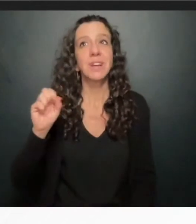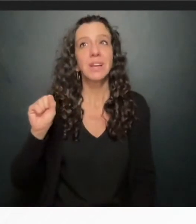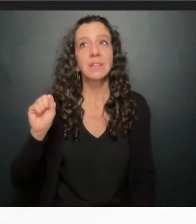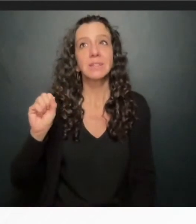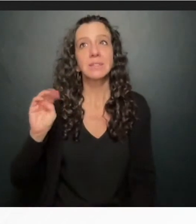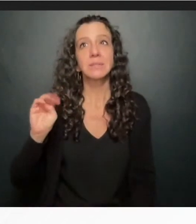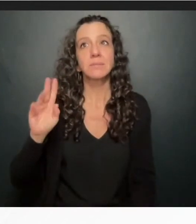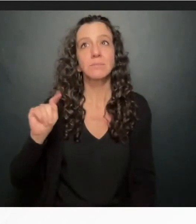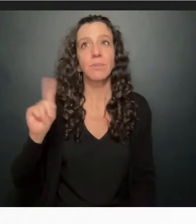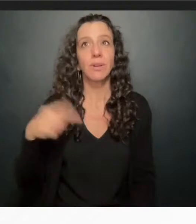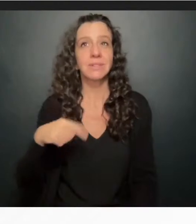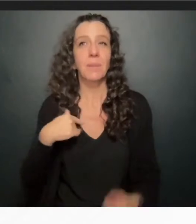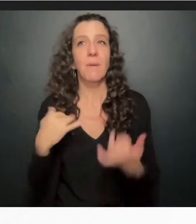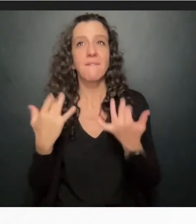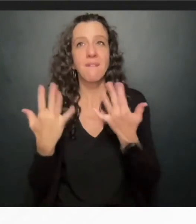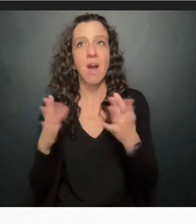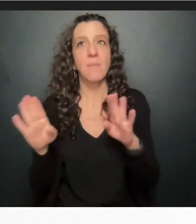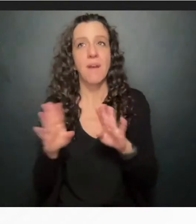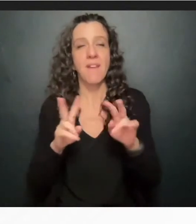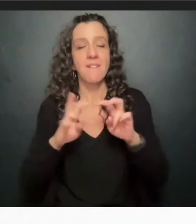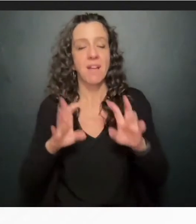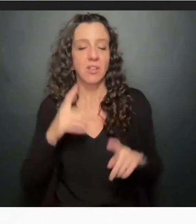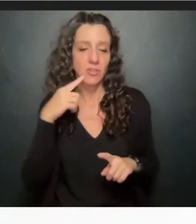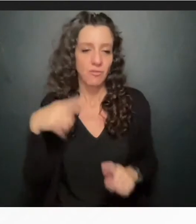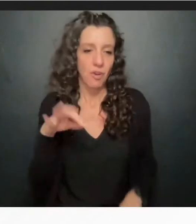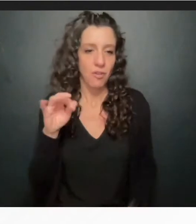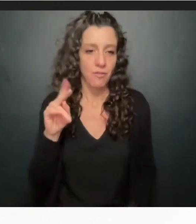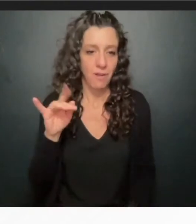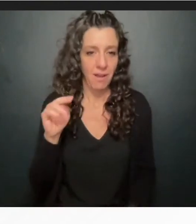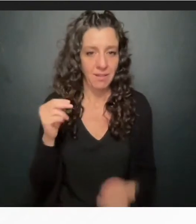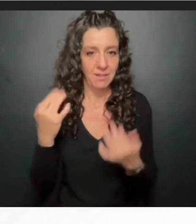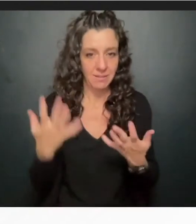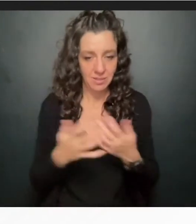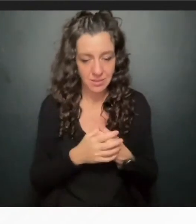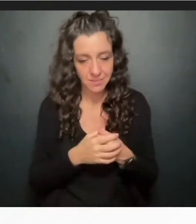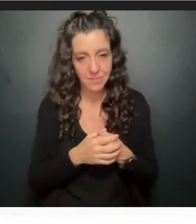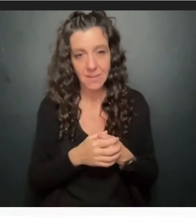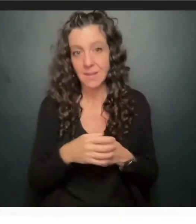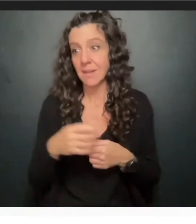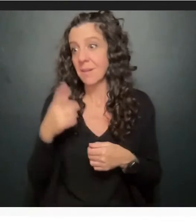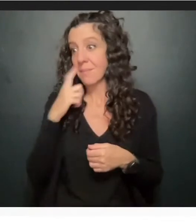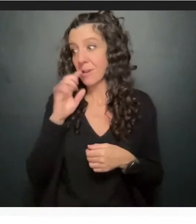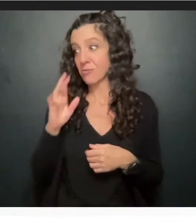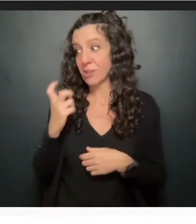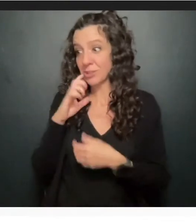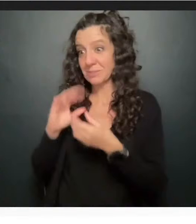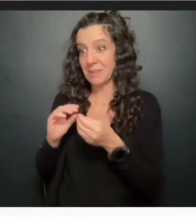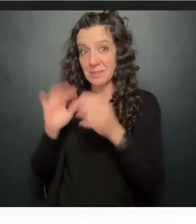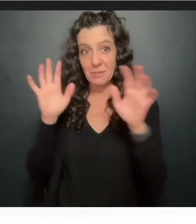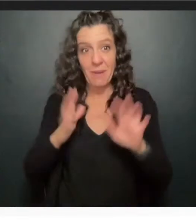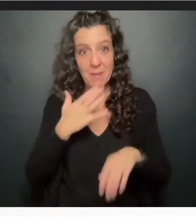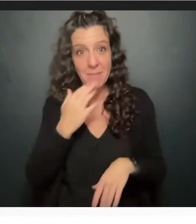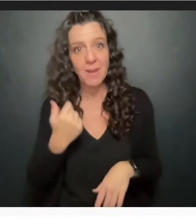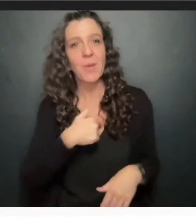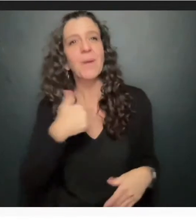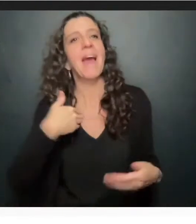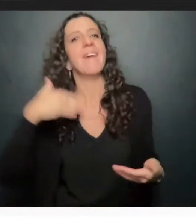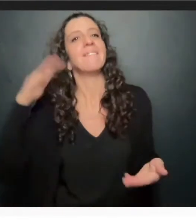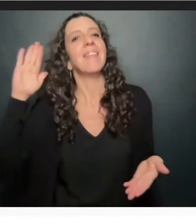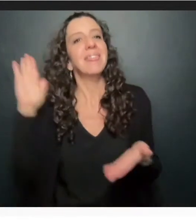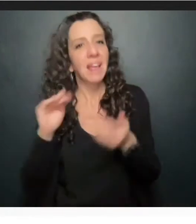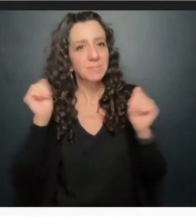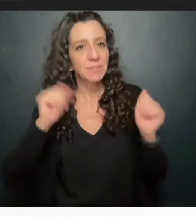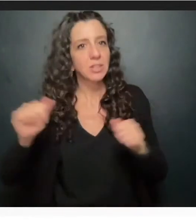for the Franklin incident. So with those better weather conditions that Rich talked about, We've got less potential for any flare-ups